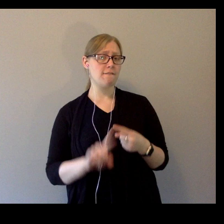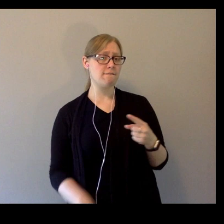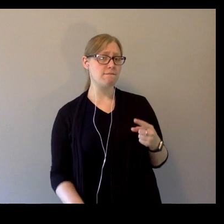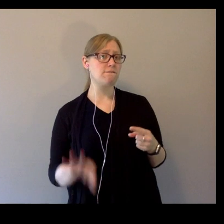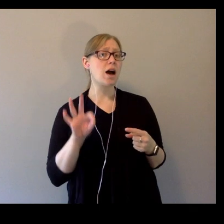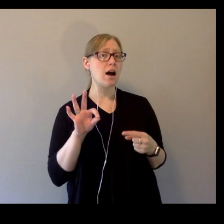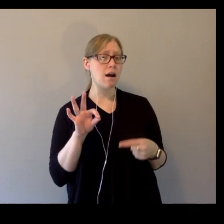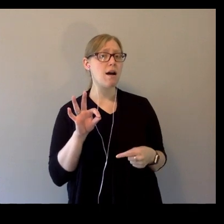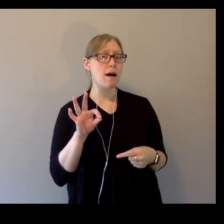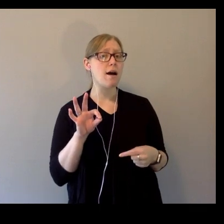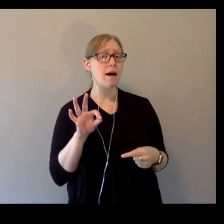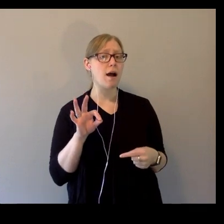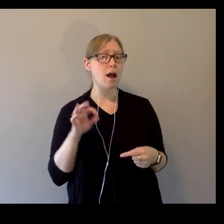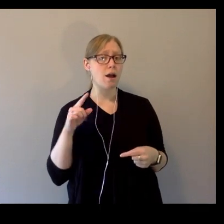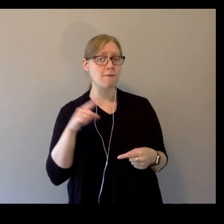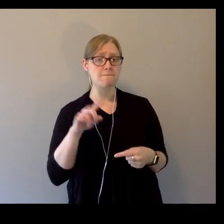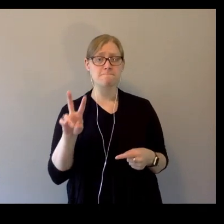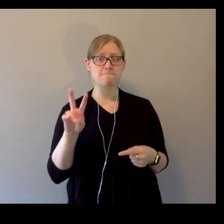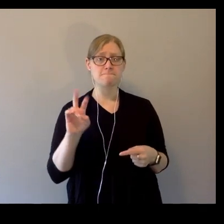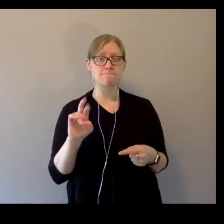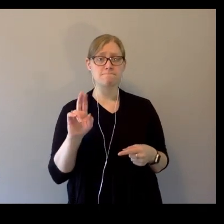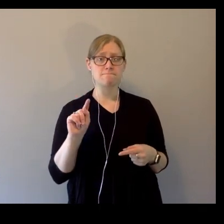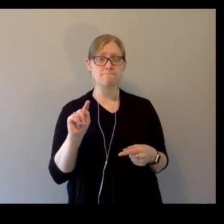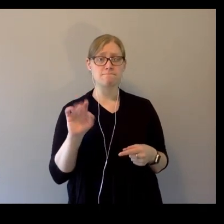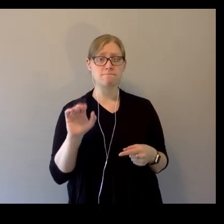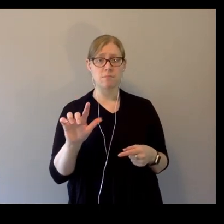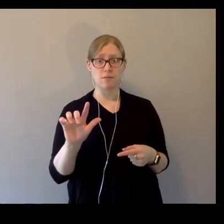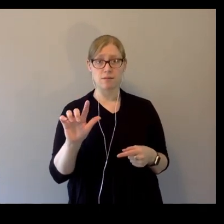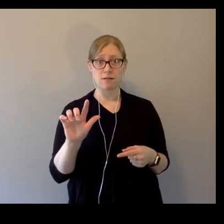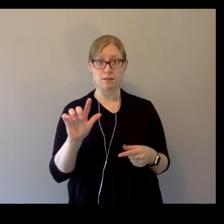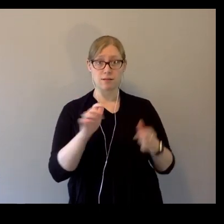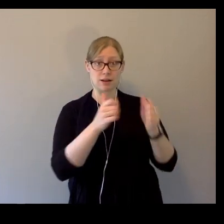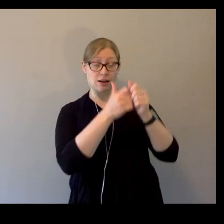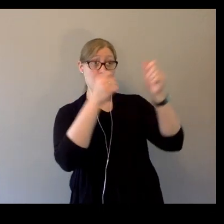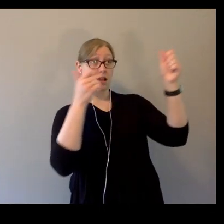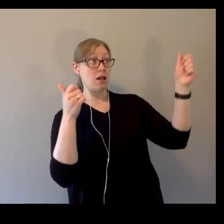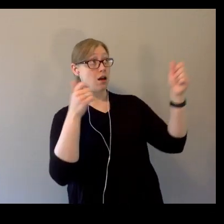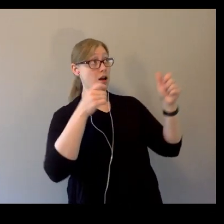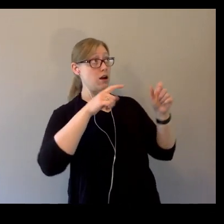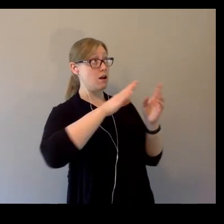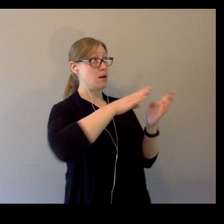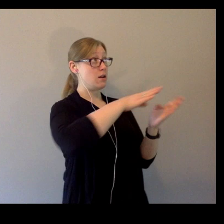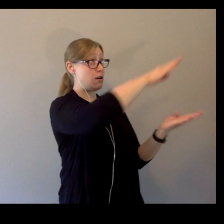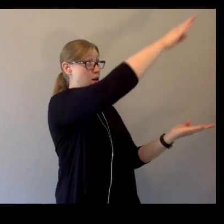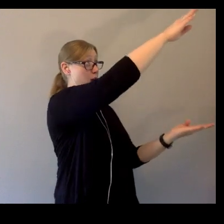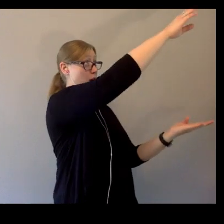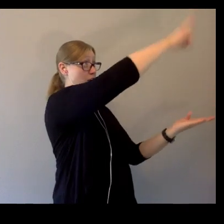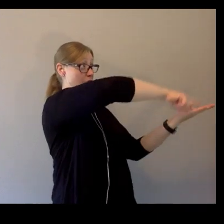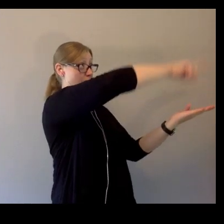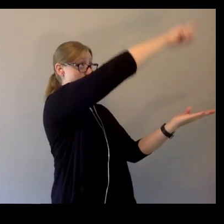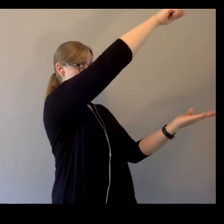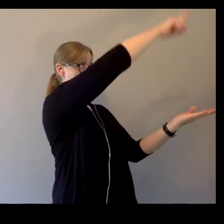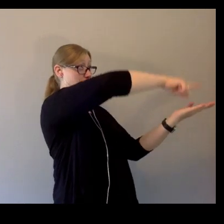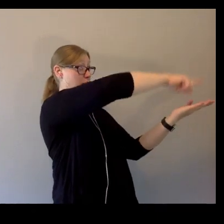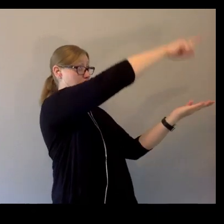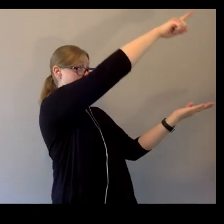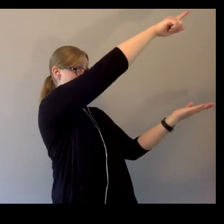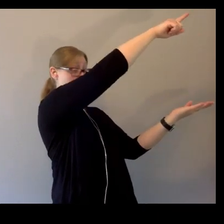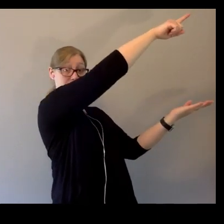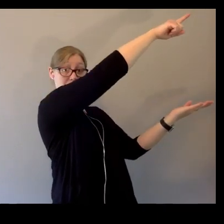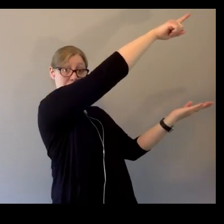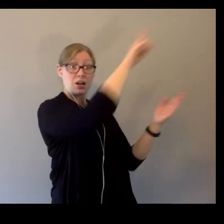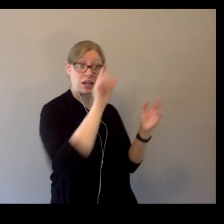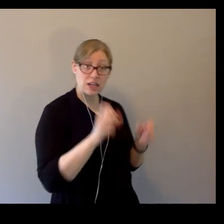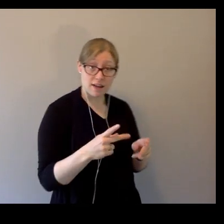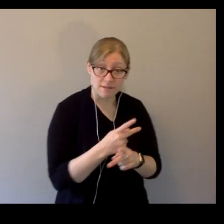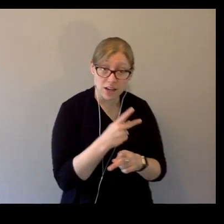this vertical distance above Scott's eyes, for how high the bird is above his eyes in the tree, based on